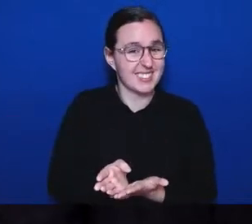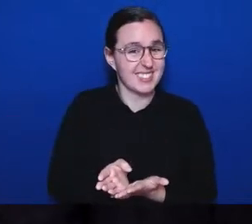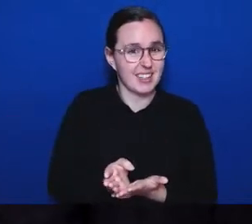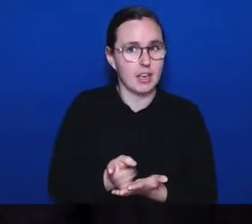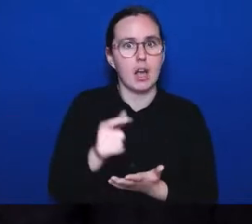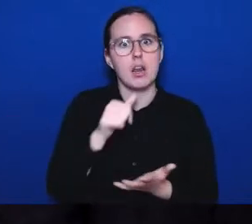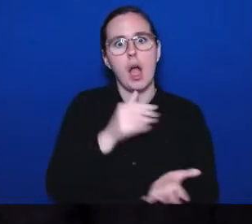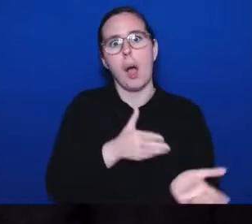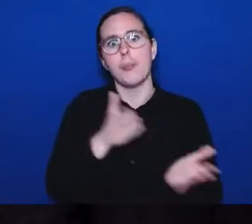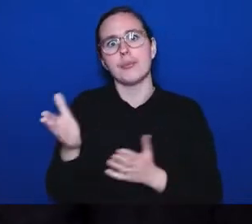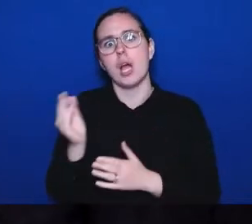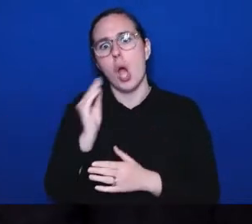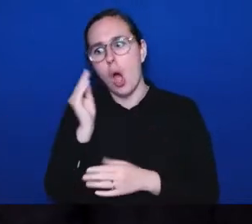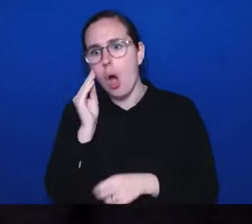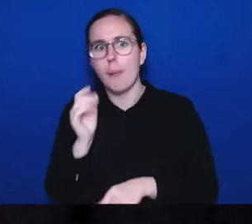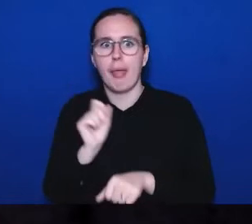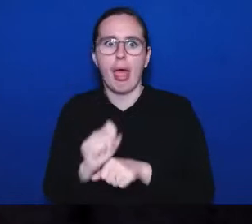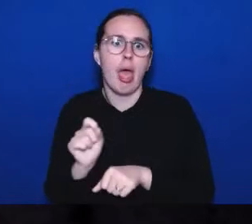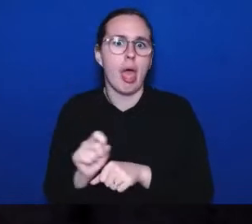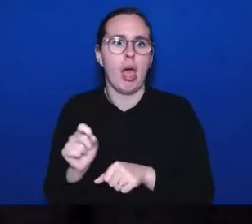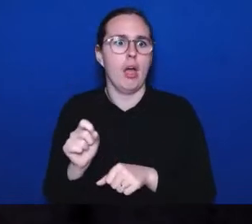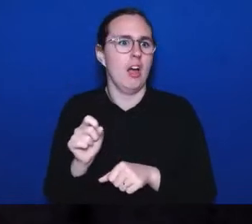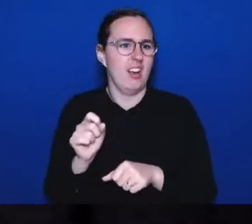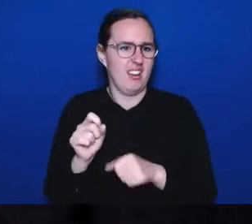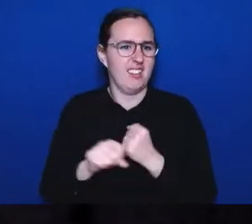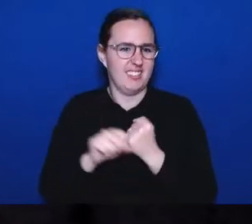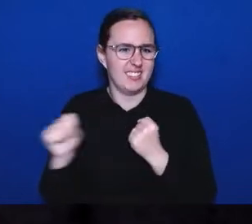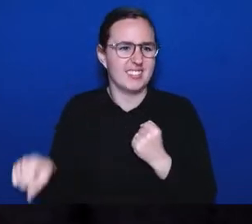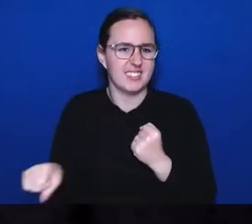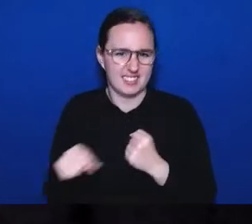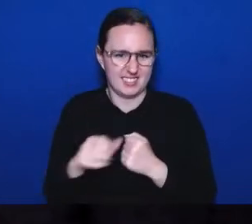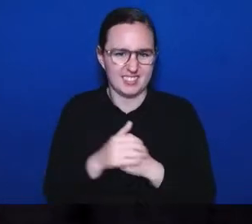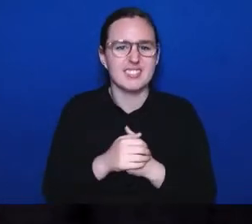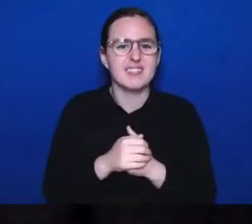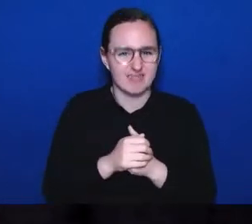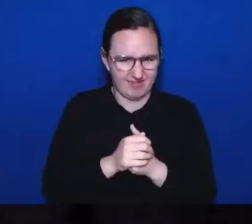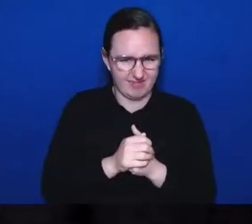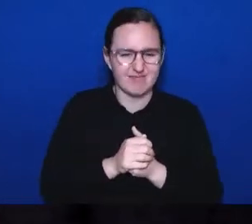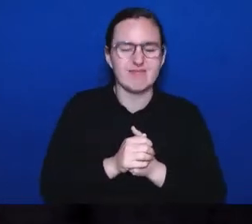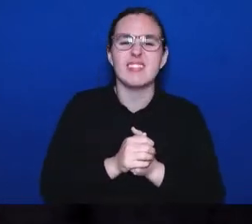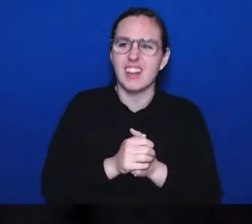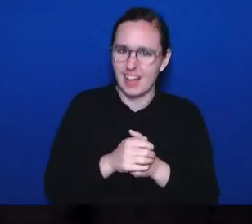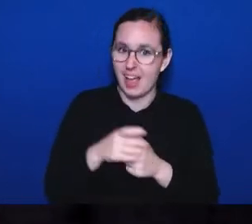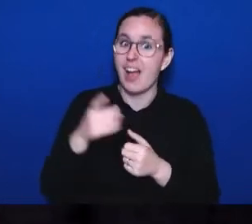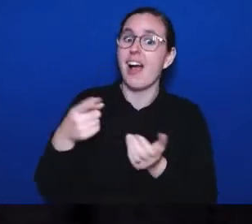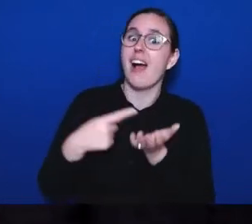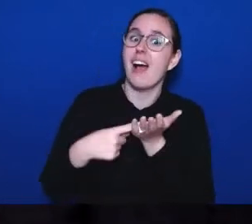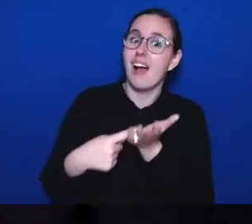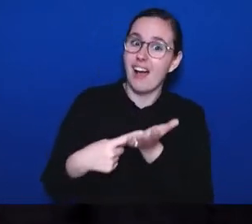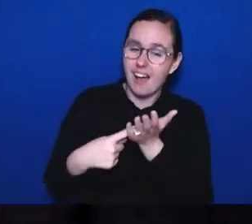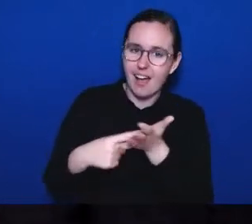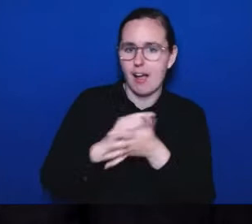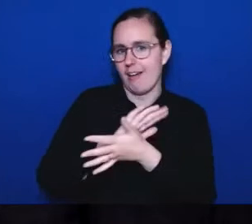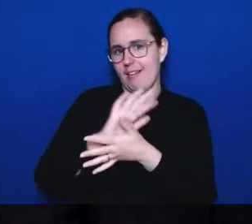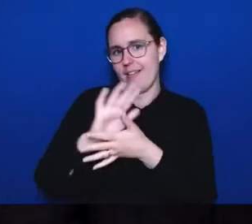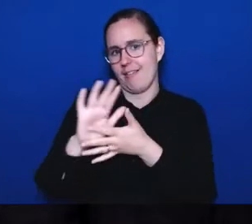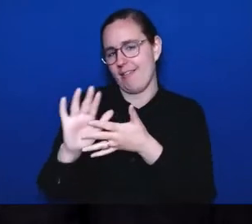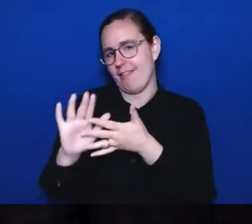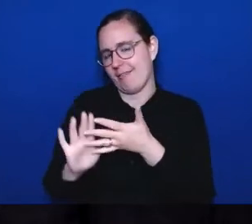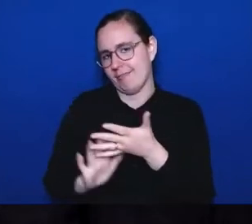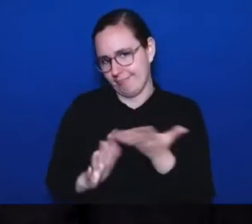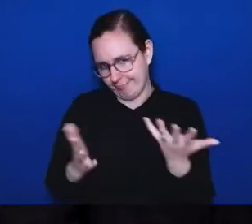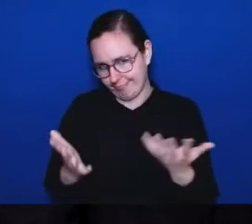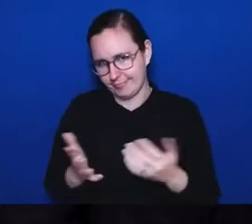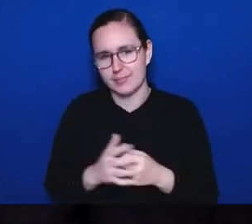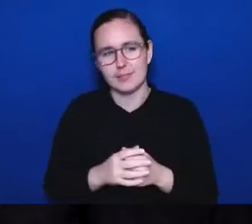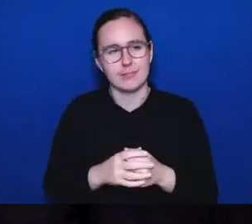the remuneration for the time that you're spending for your patients, so the base rate, hourly rate, and then encounter rate